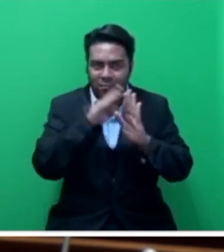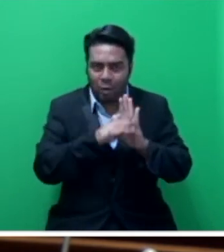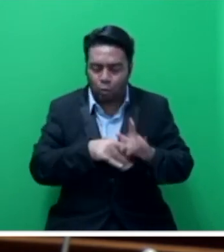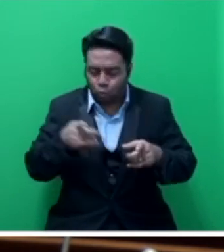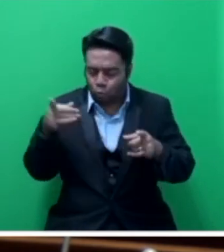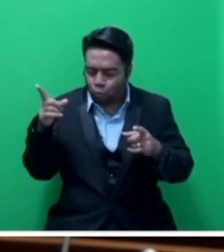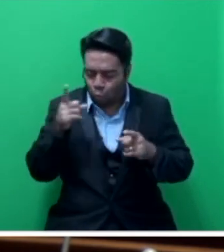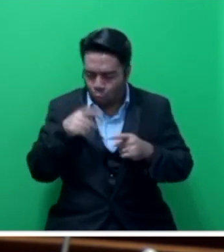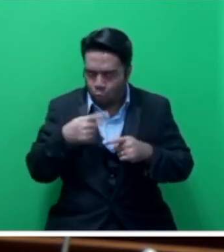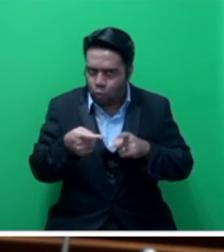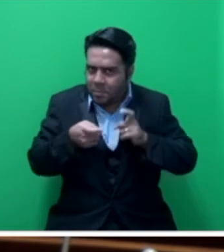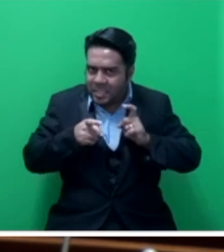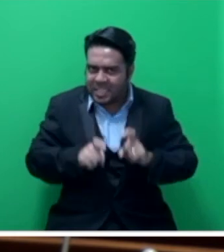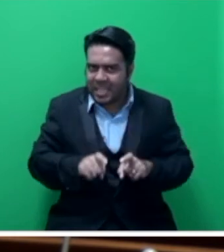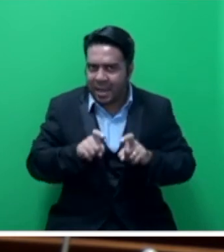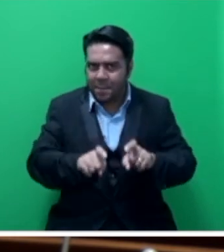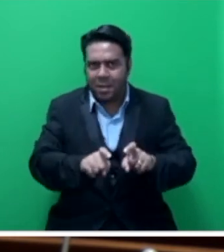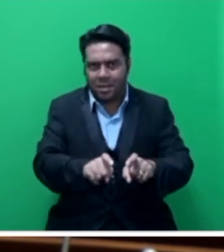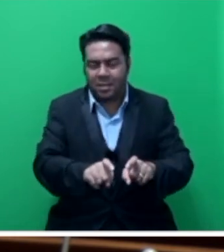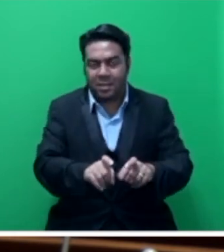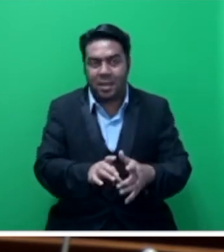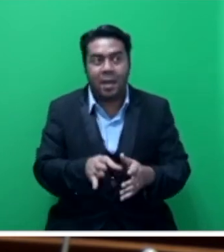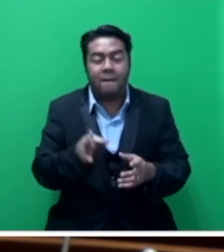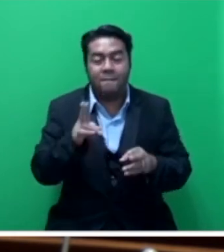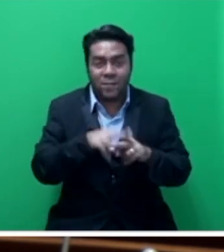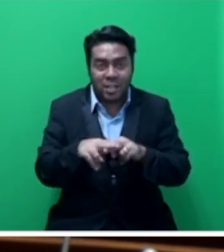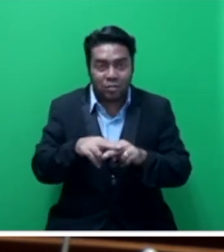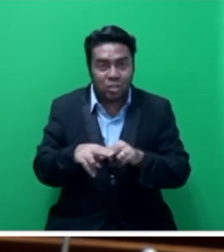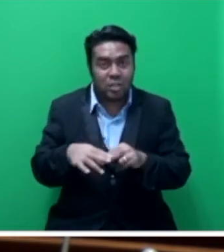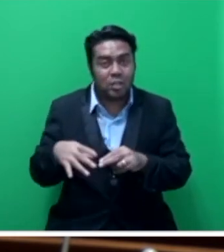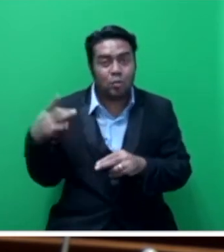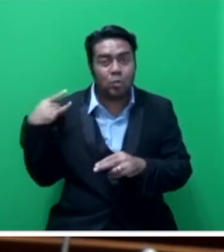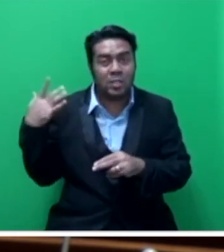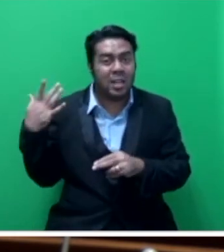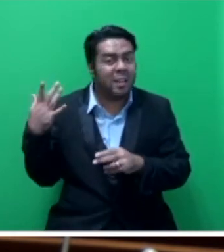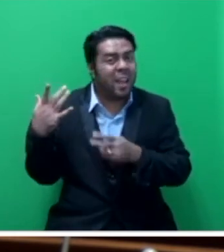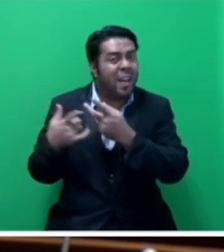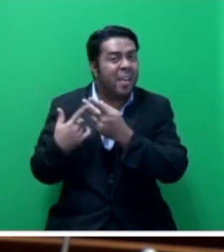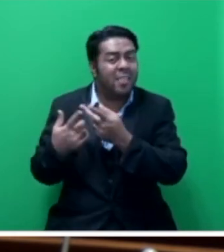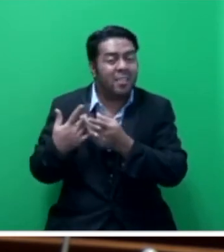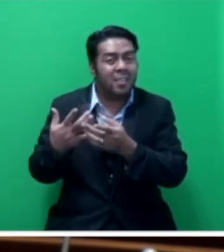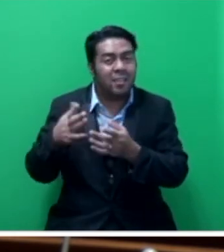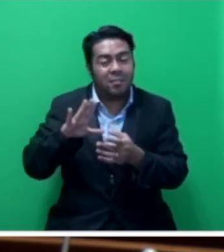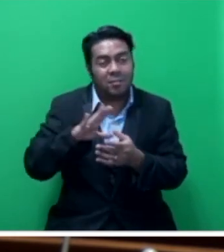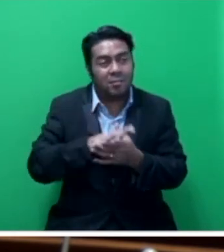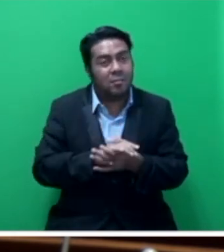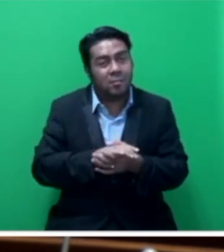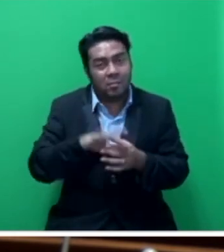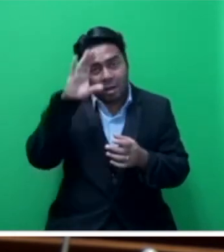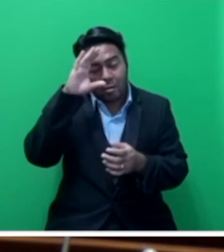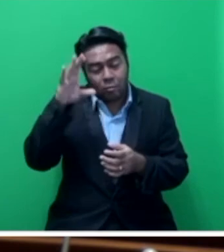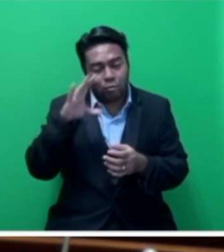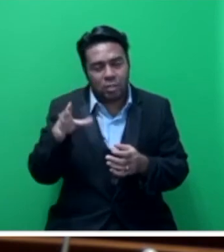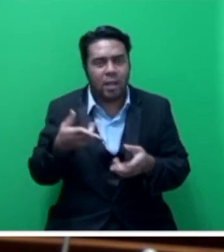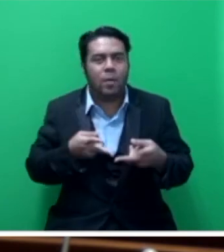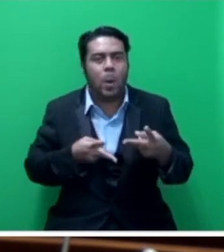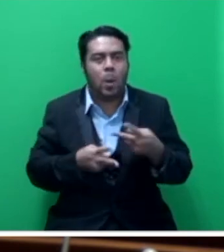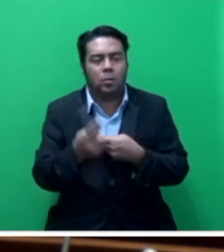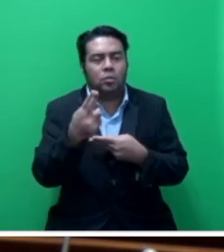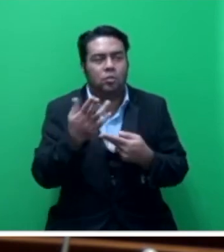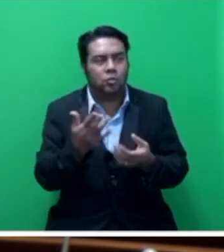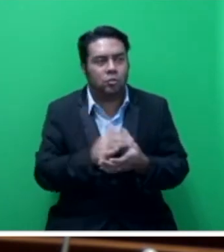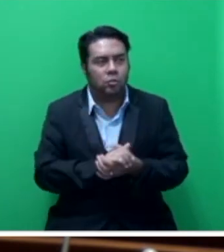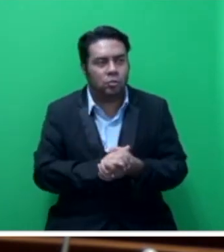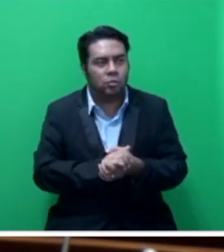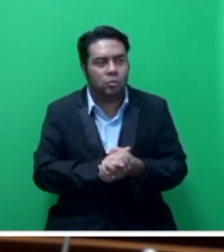sustainability. Fiji, along with Switzerland, New Zealand, Norway, Costa Rica, and Iceland, have launched negotiations on